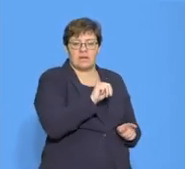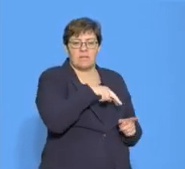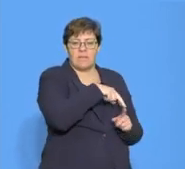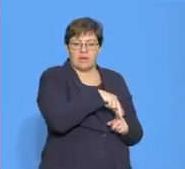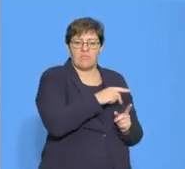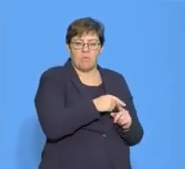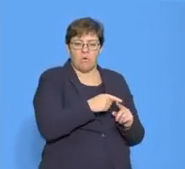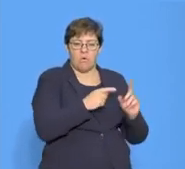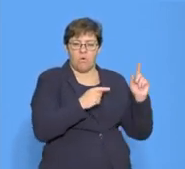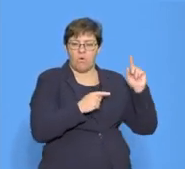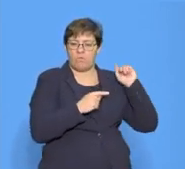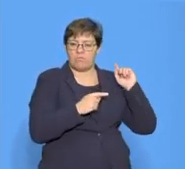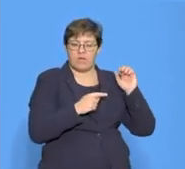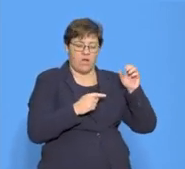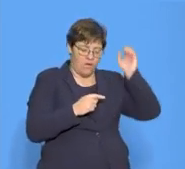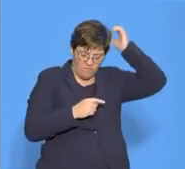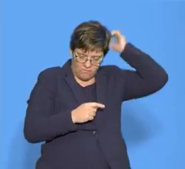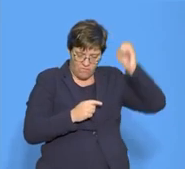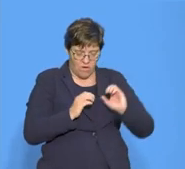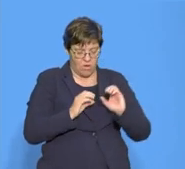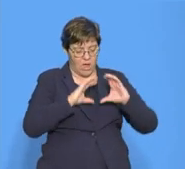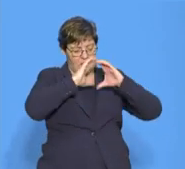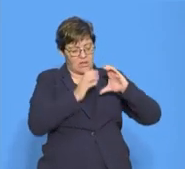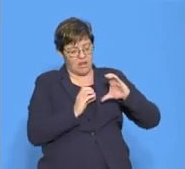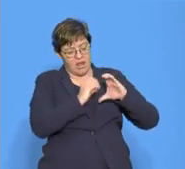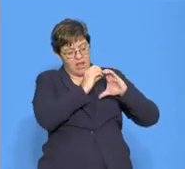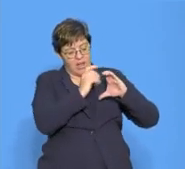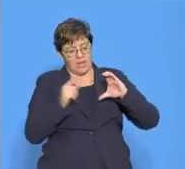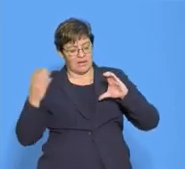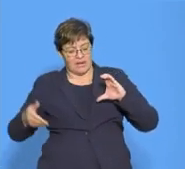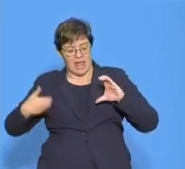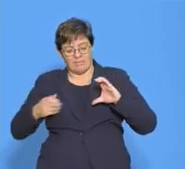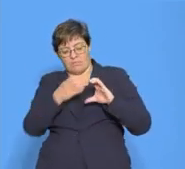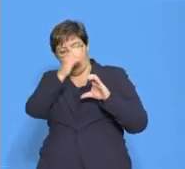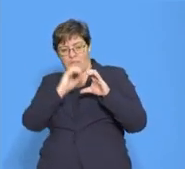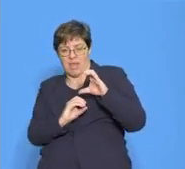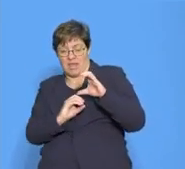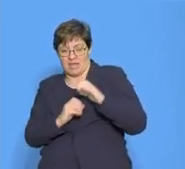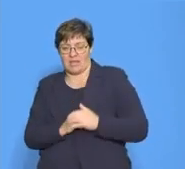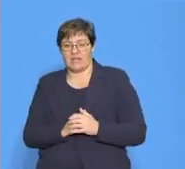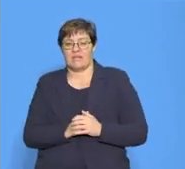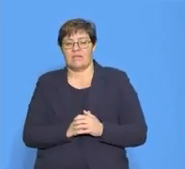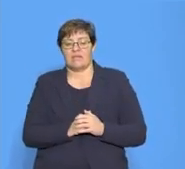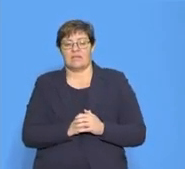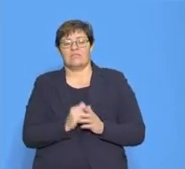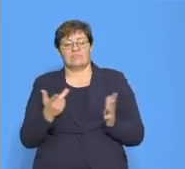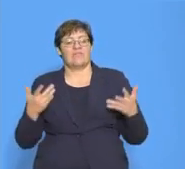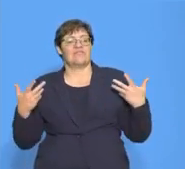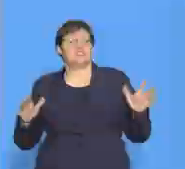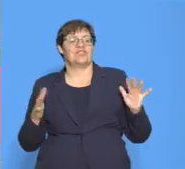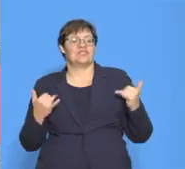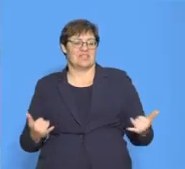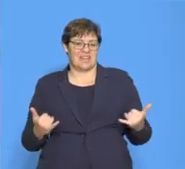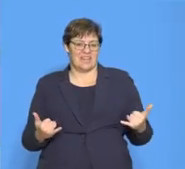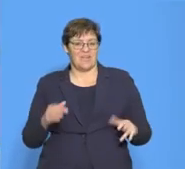cranium. And the foramen magnum, we said, is in a more forward position, whereas it's in a backward position for apes. Okay,